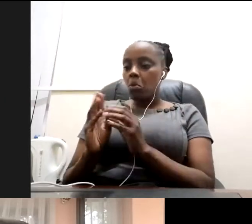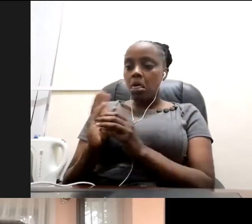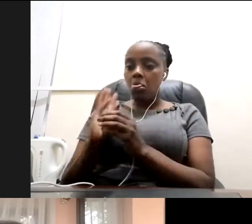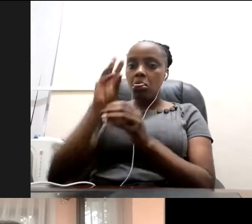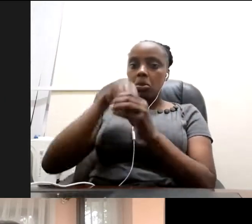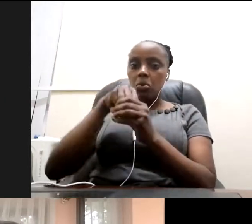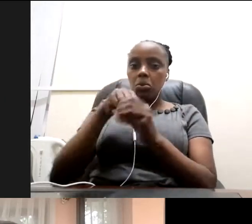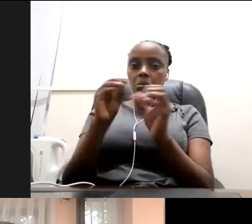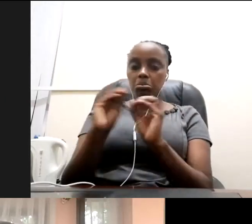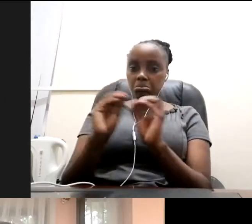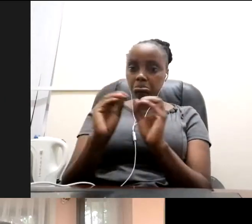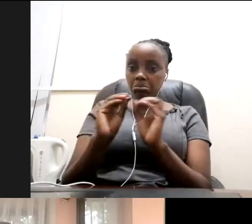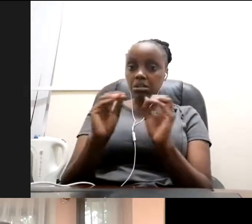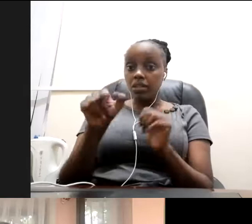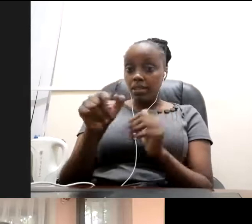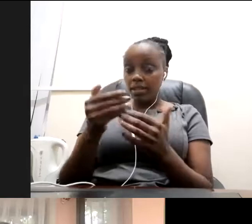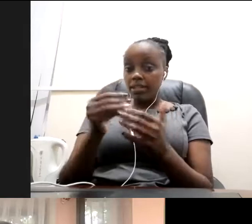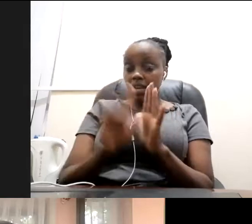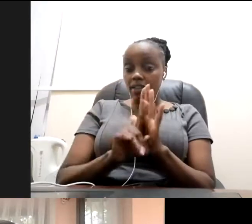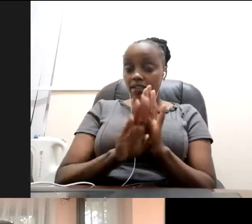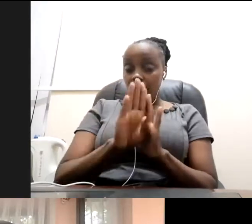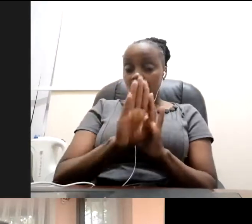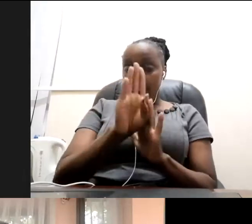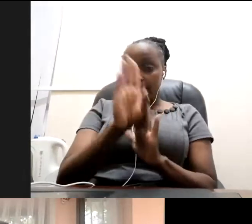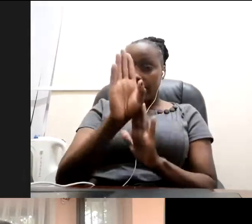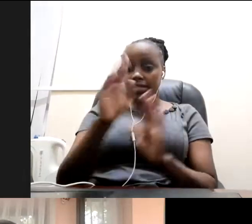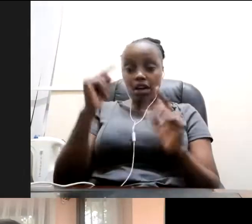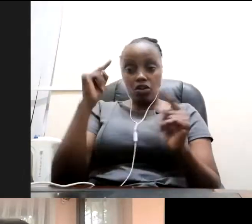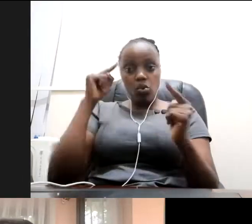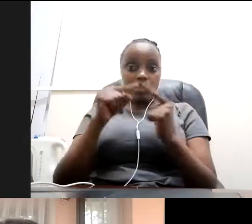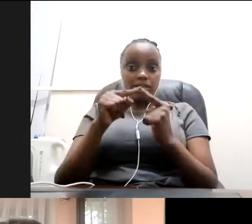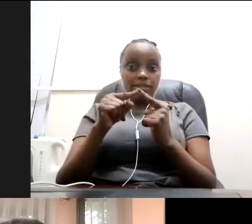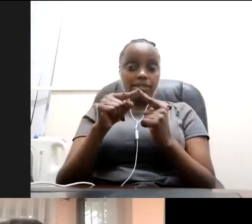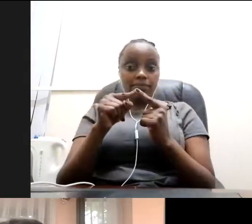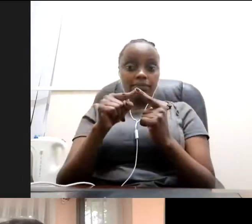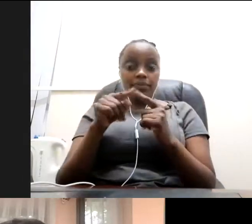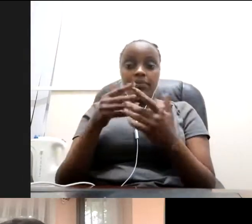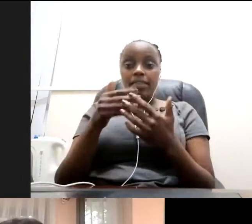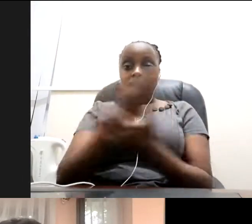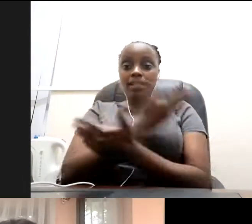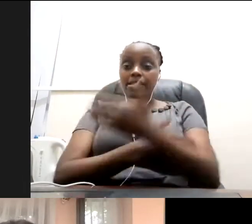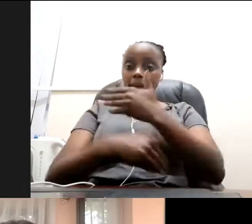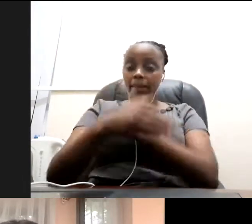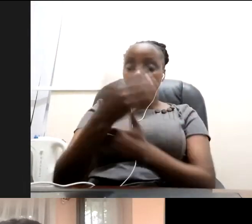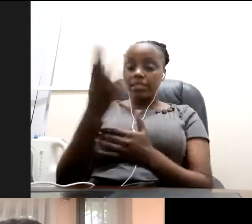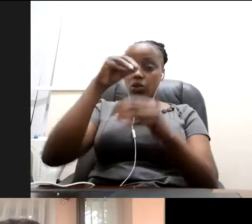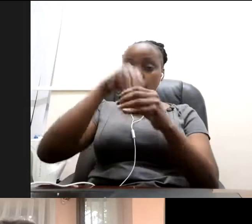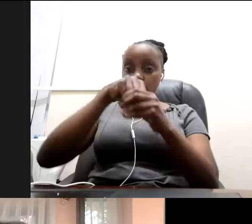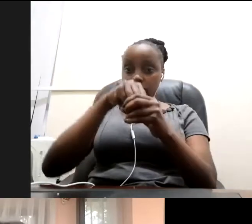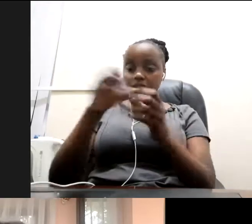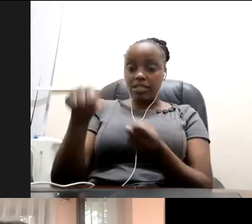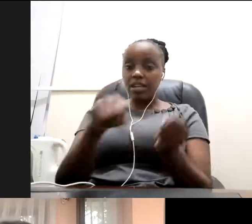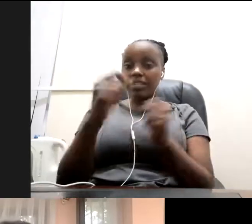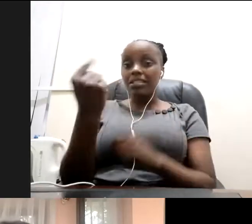the Sustainable Development Goals. The disability inclusive strategy itself had